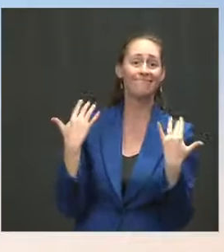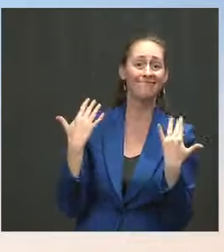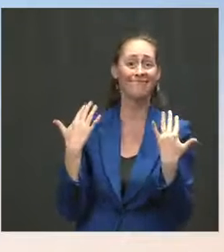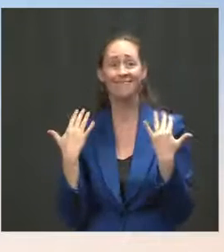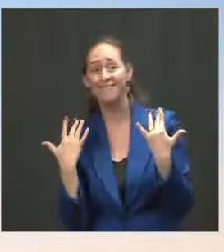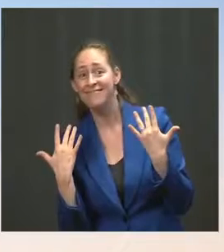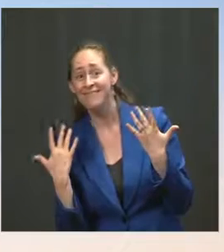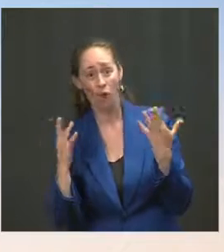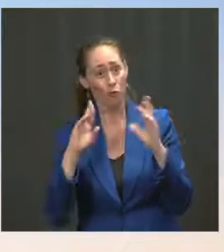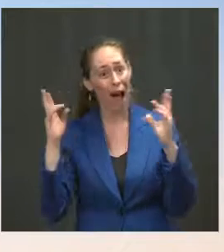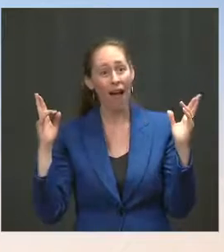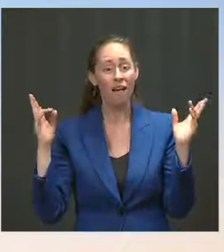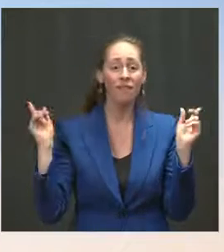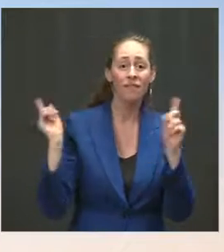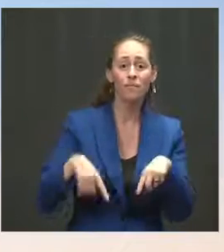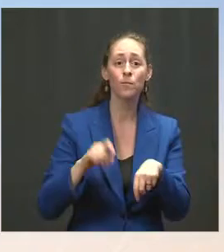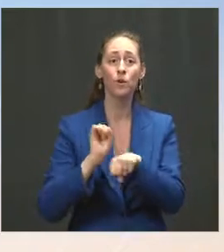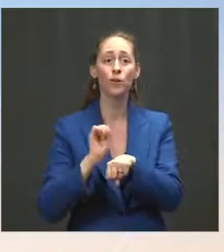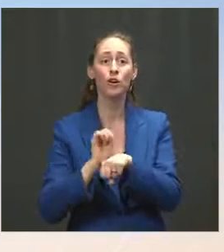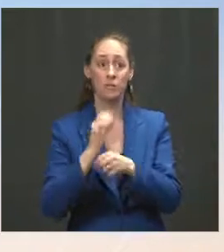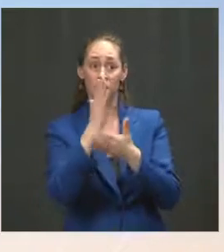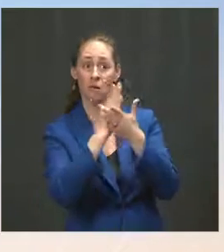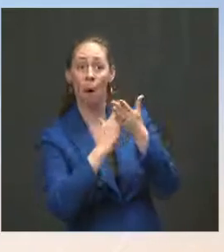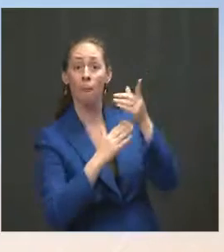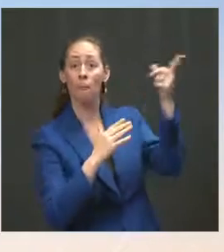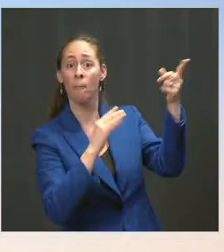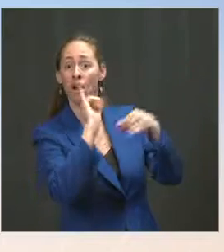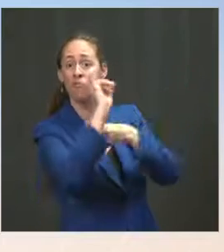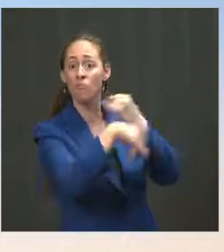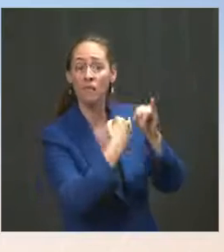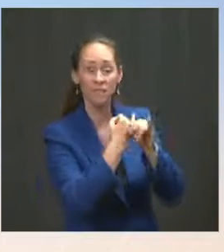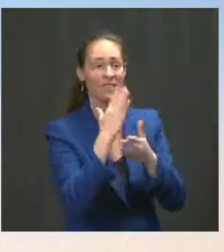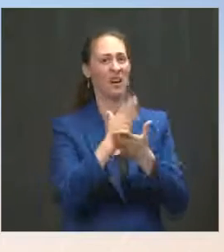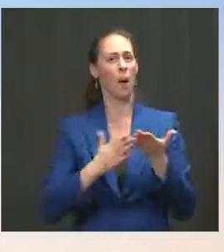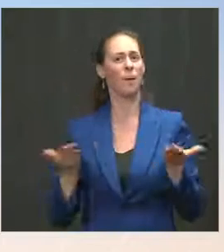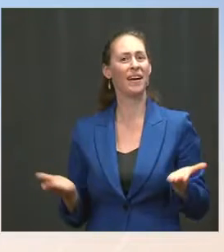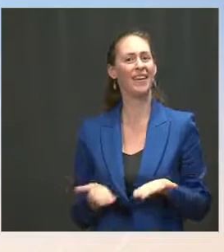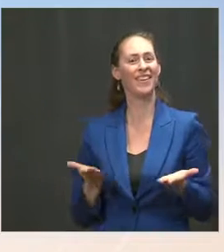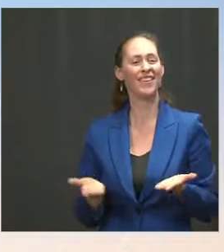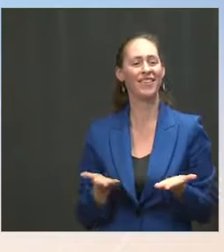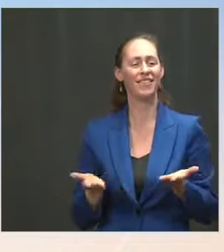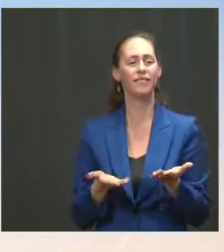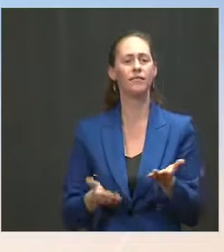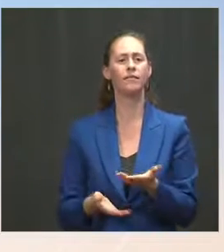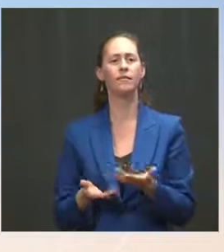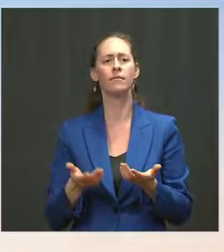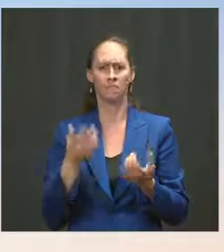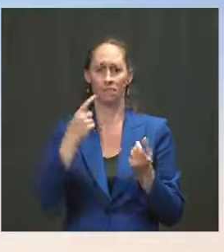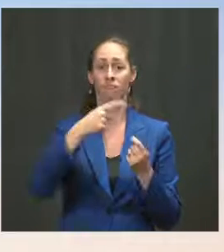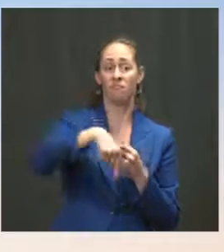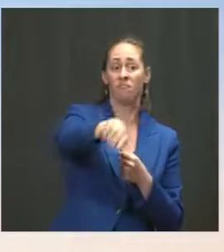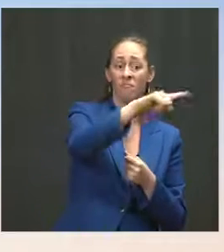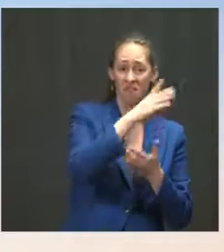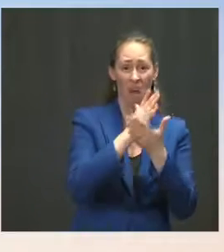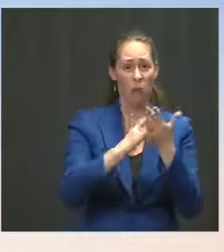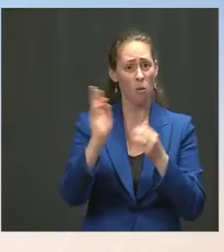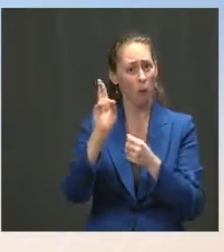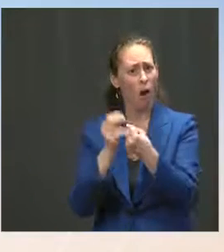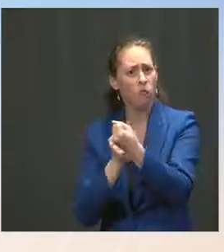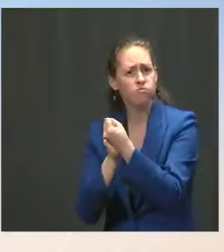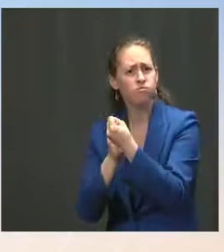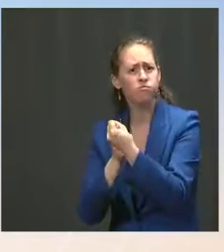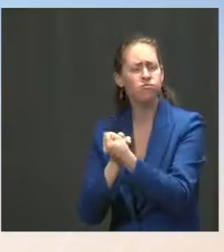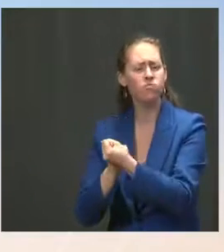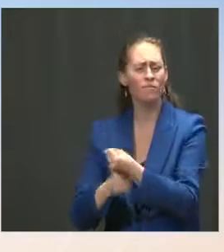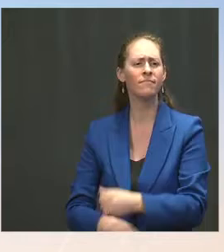are international, some of them are domestic, and many of them have broad Republican support. I'd note there's also been a significant